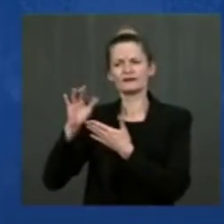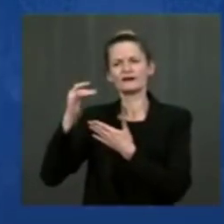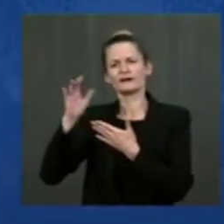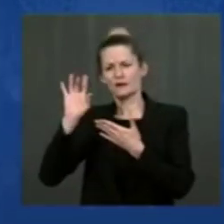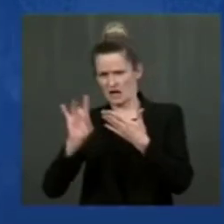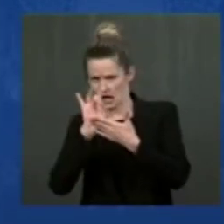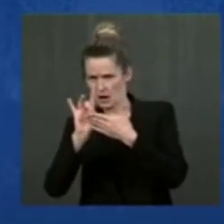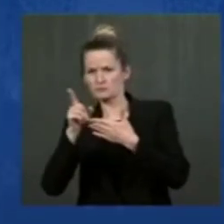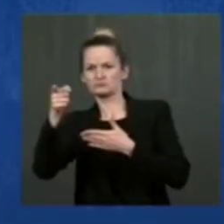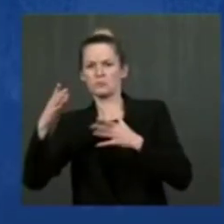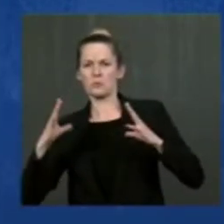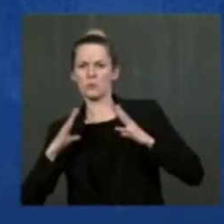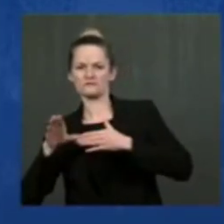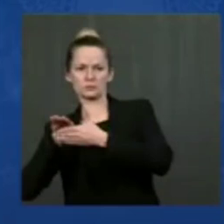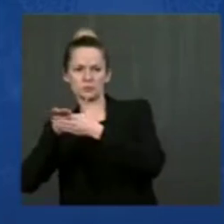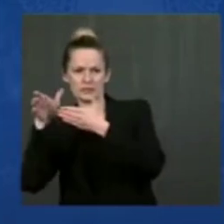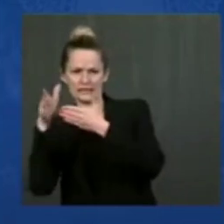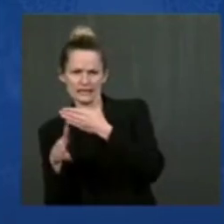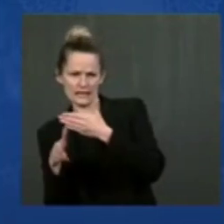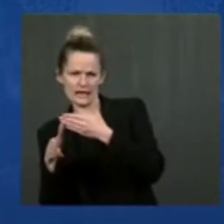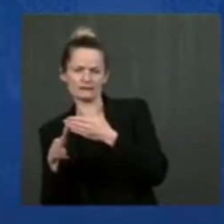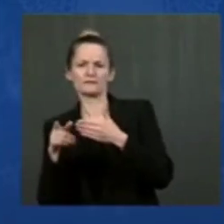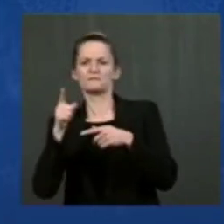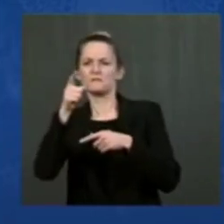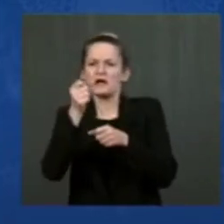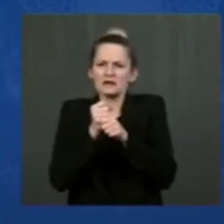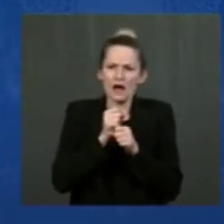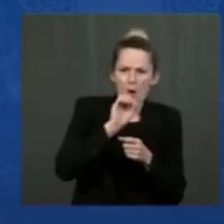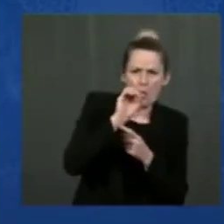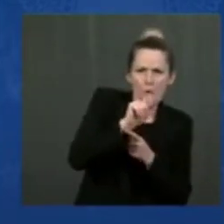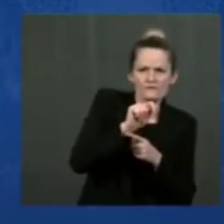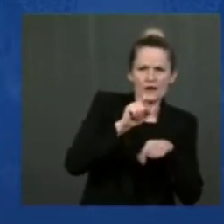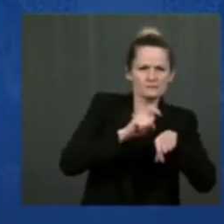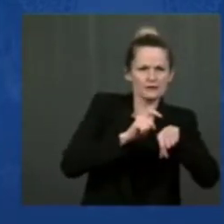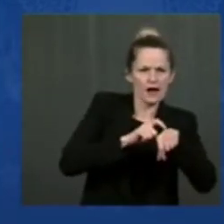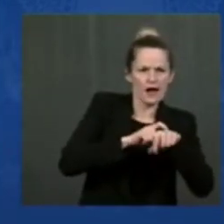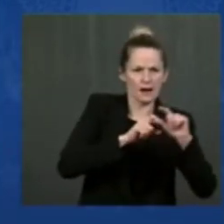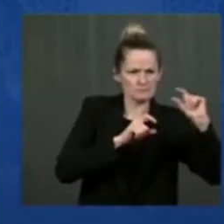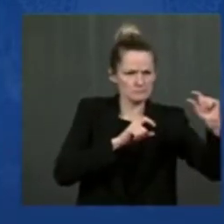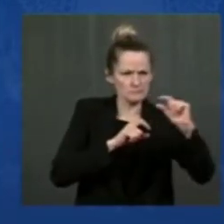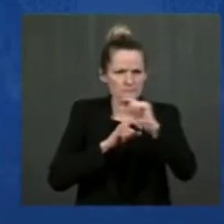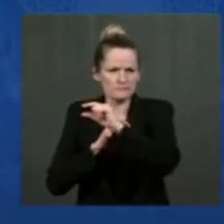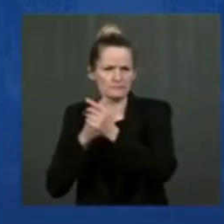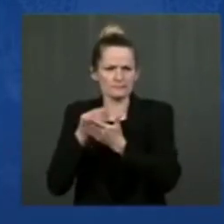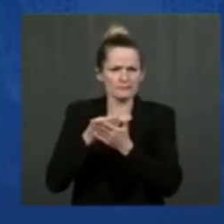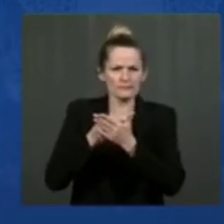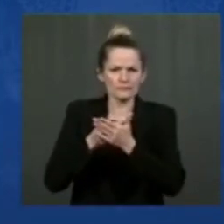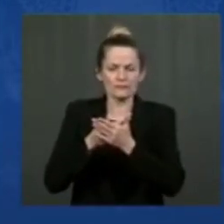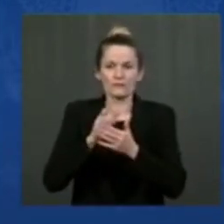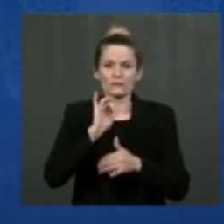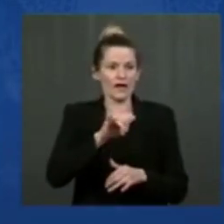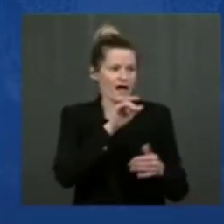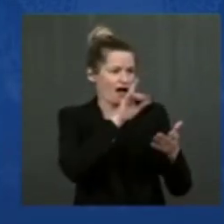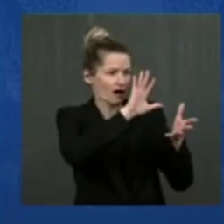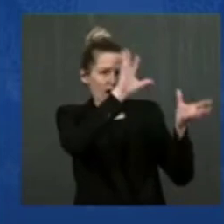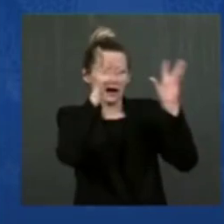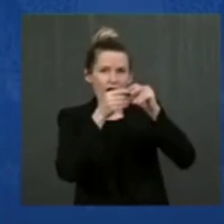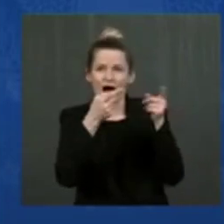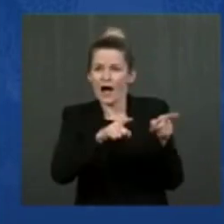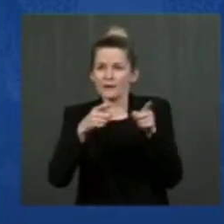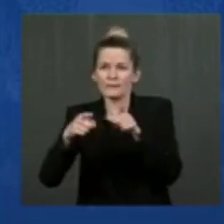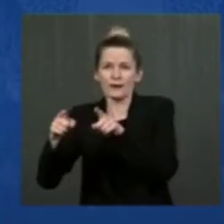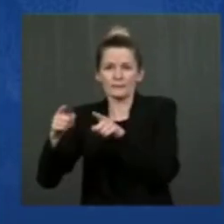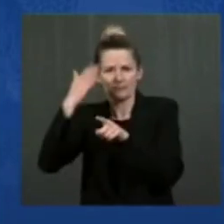days, victories for all of us. Because I might add, I notice when you all